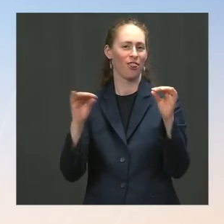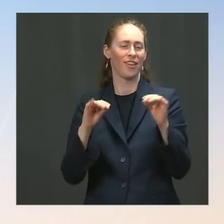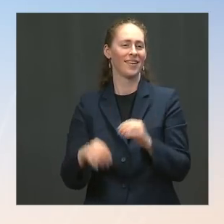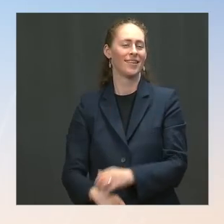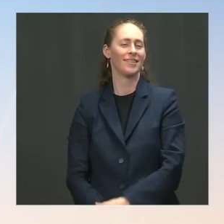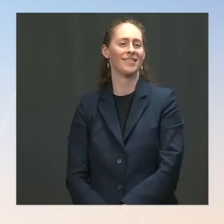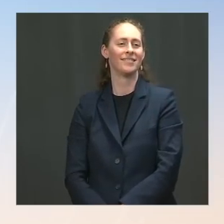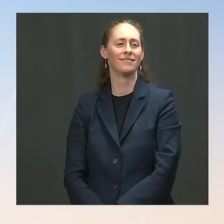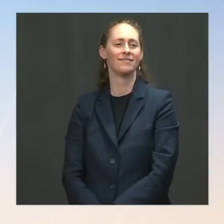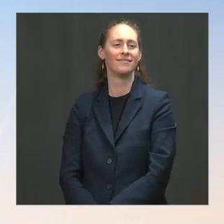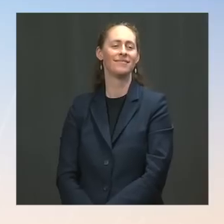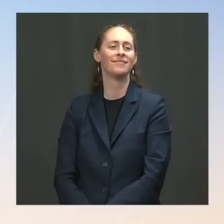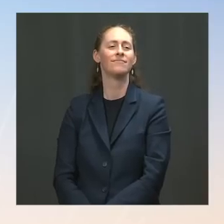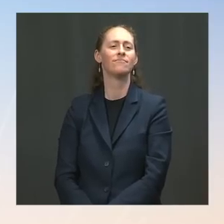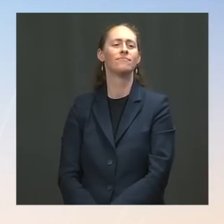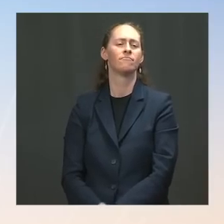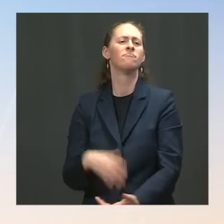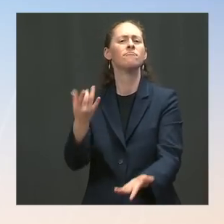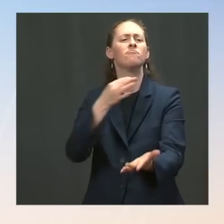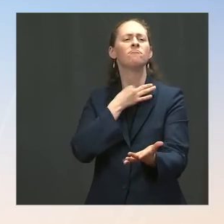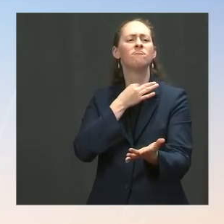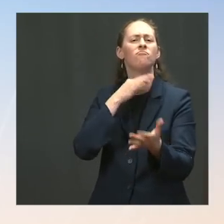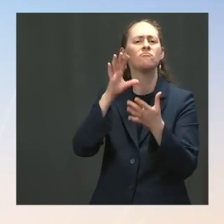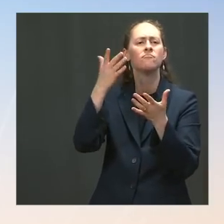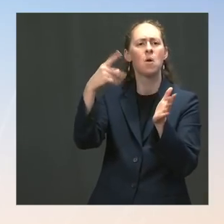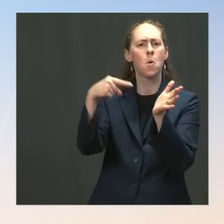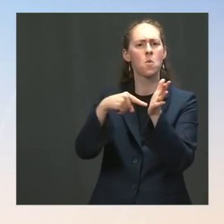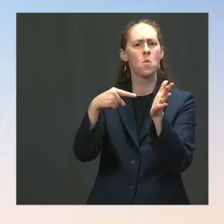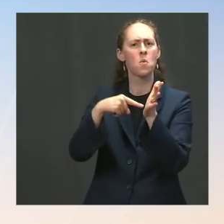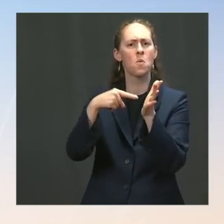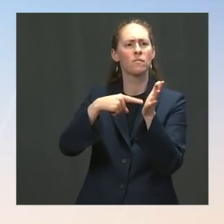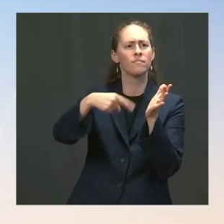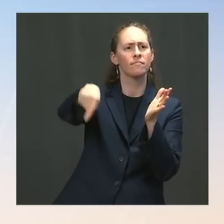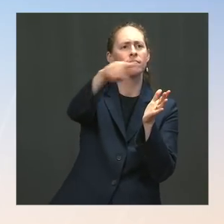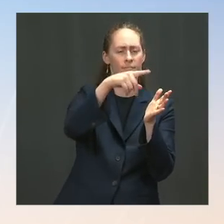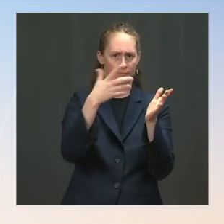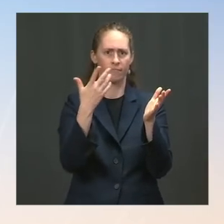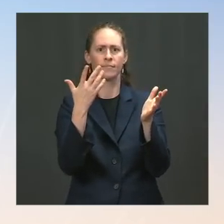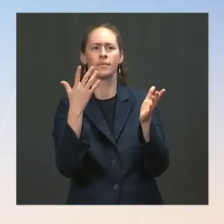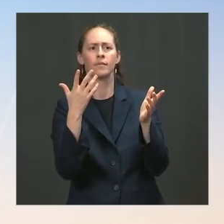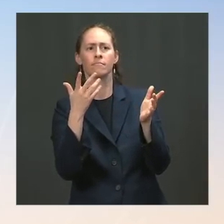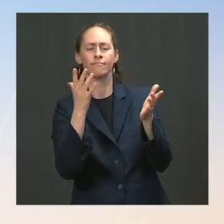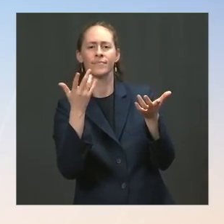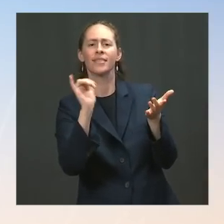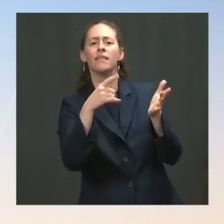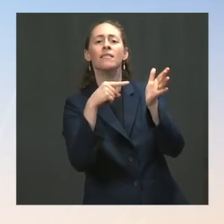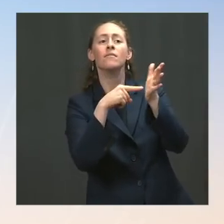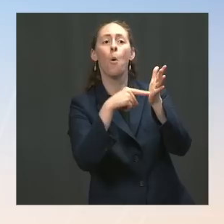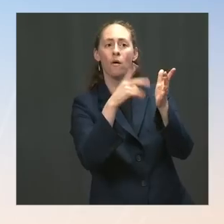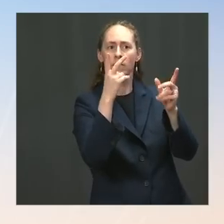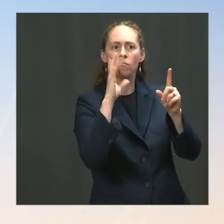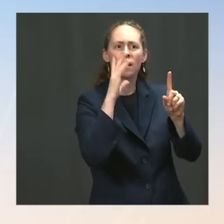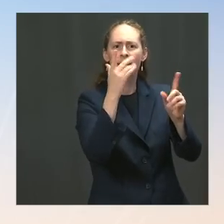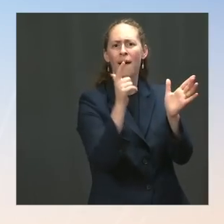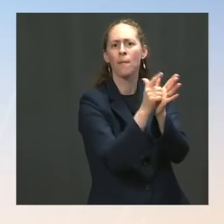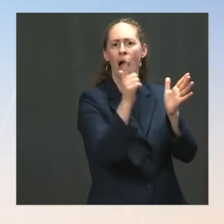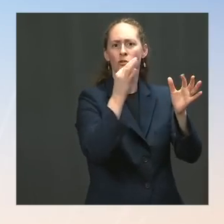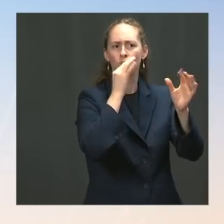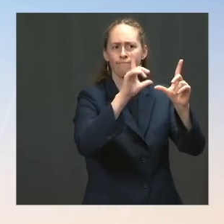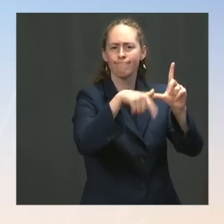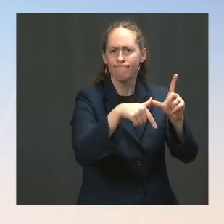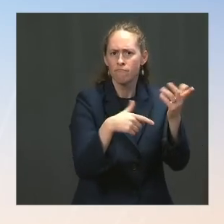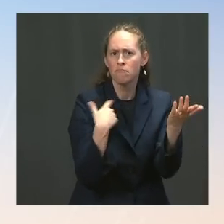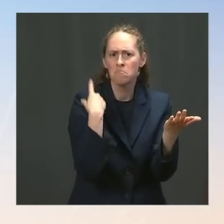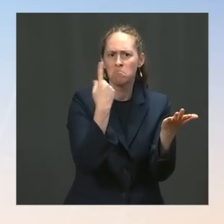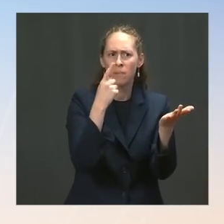The student loan payment freeze ends next month. Democratic lawmakers and advocates have said that the lack of guidance so far from the administration has left a